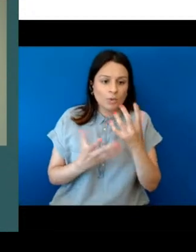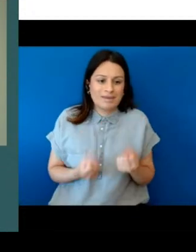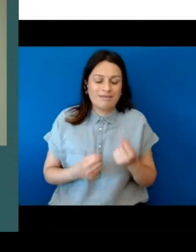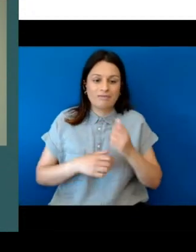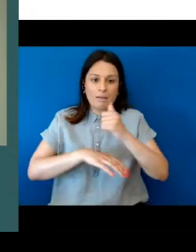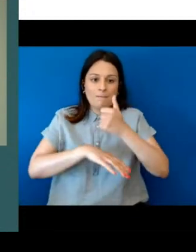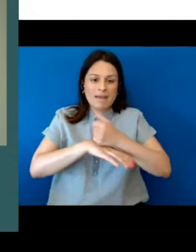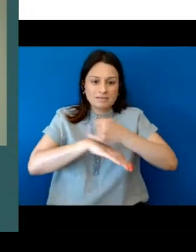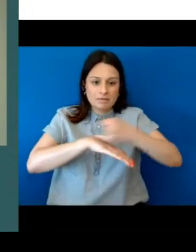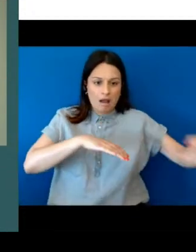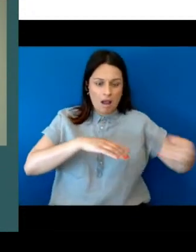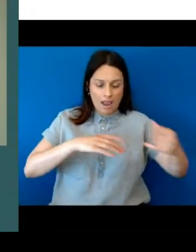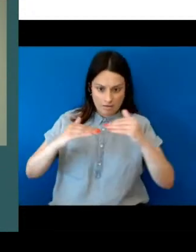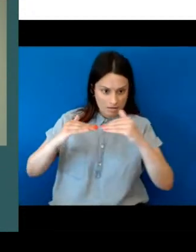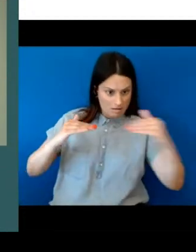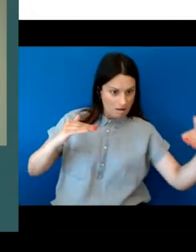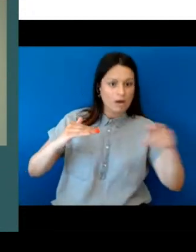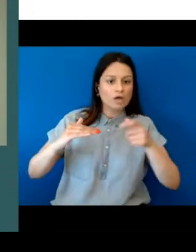indication.